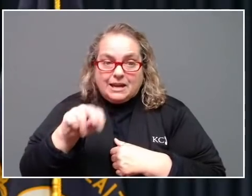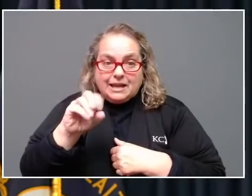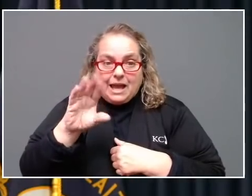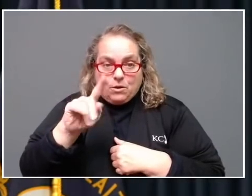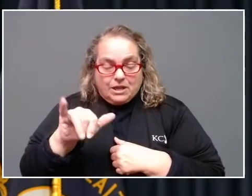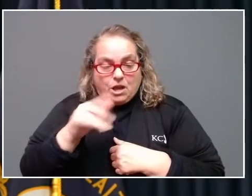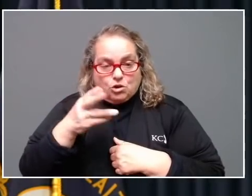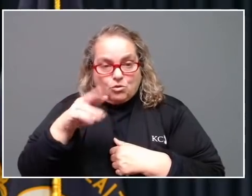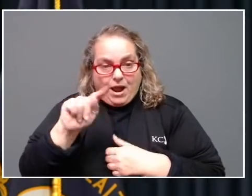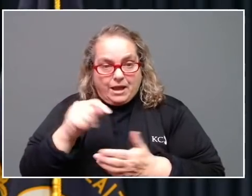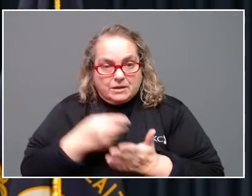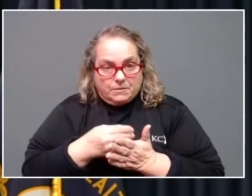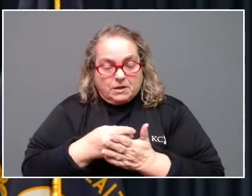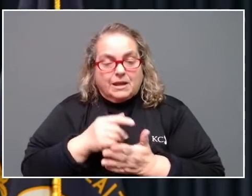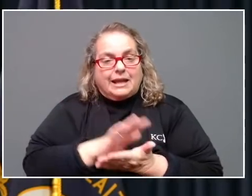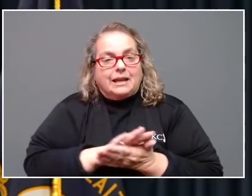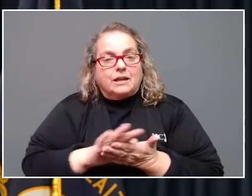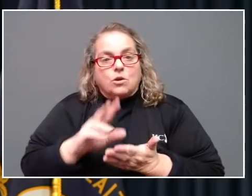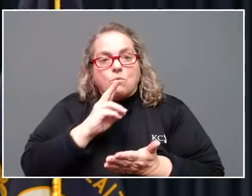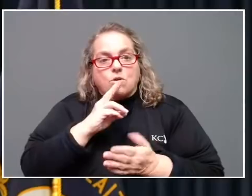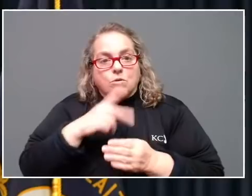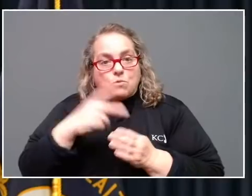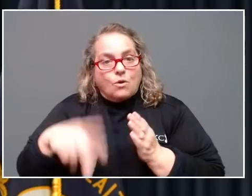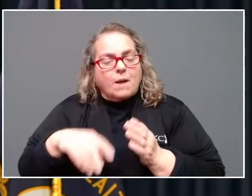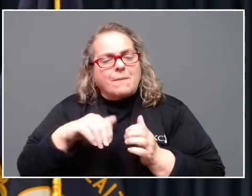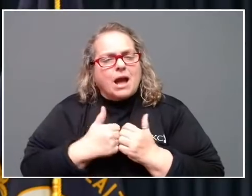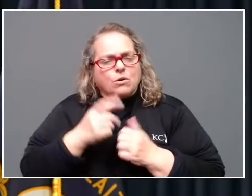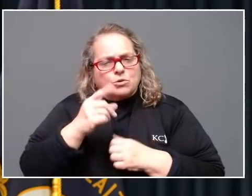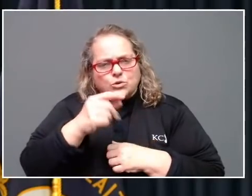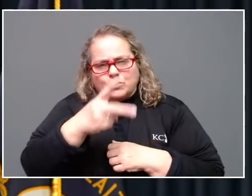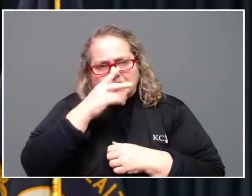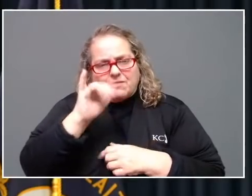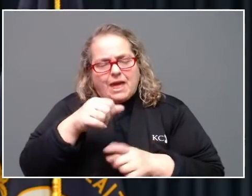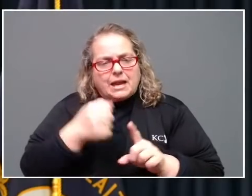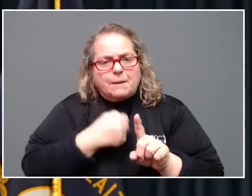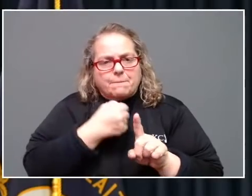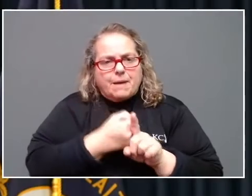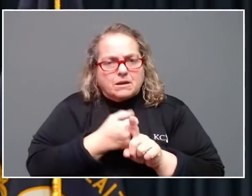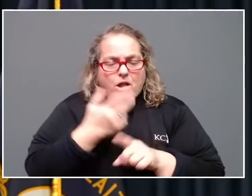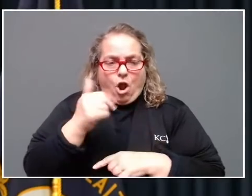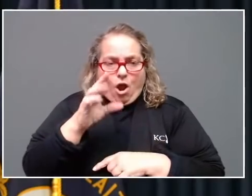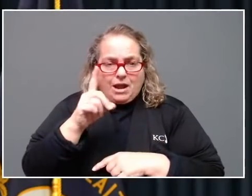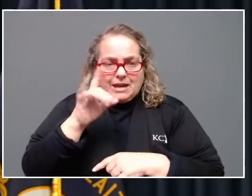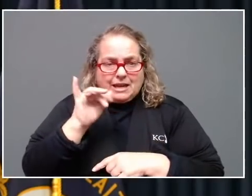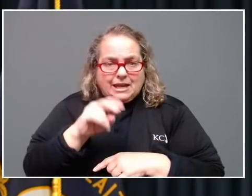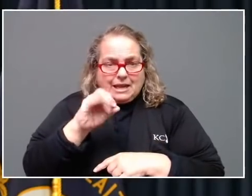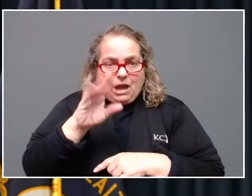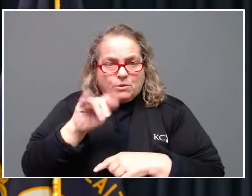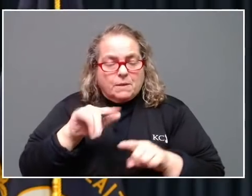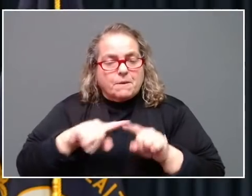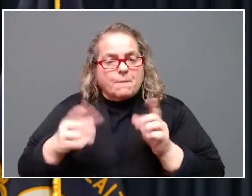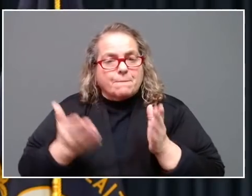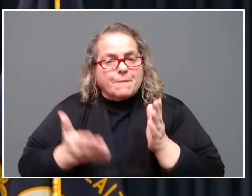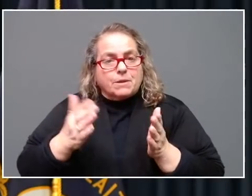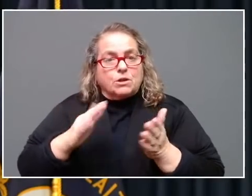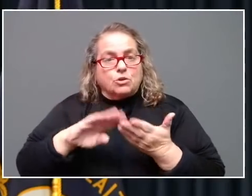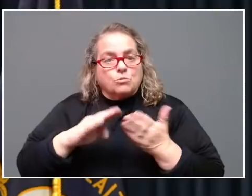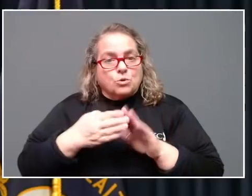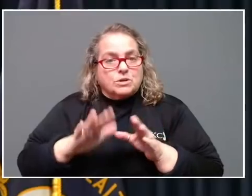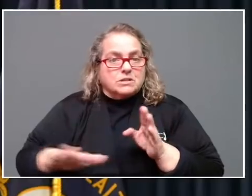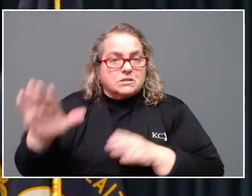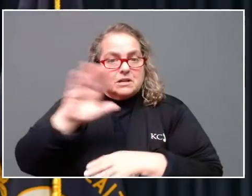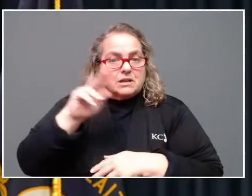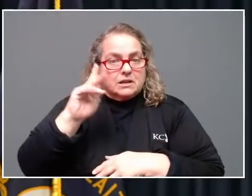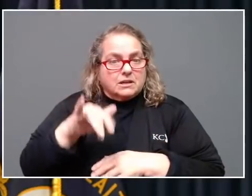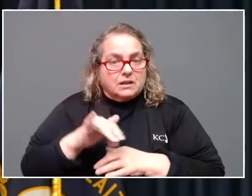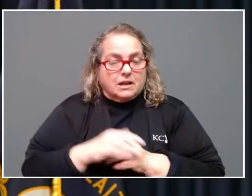the Clean Water Program. And I was wondering, how do you see that impacting not only Hardin County, but maybe communities in Kentucky as a whole?